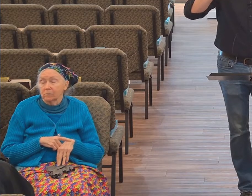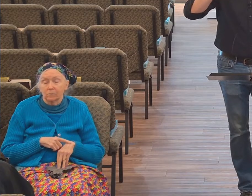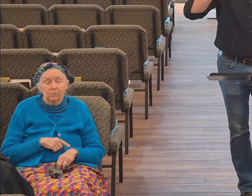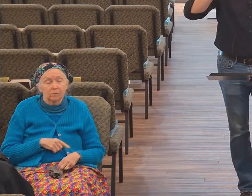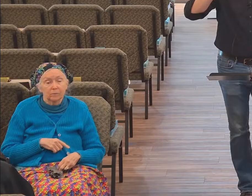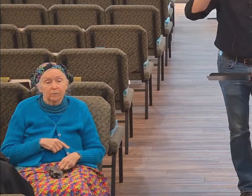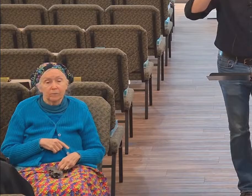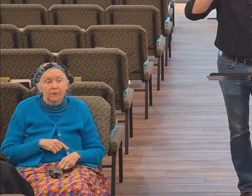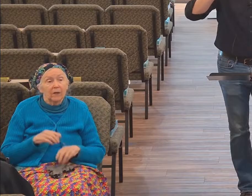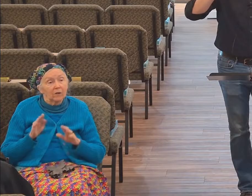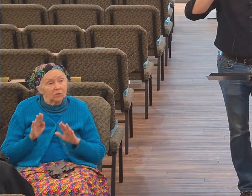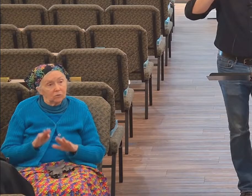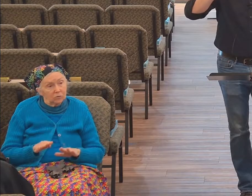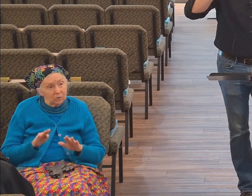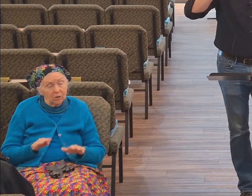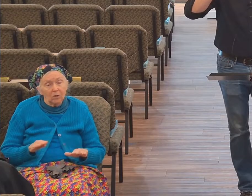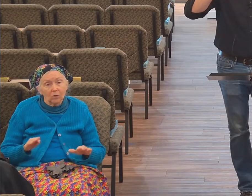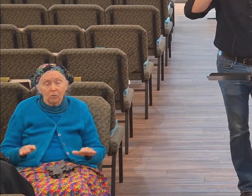Children.